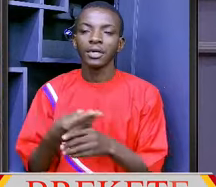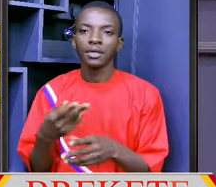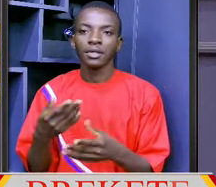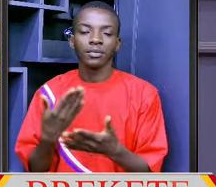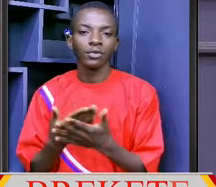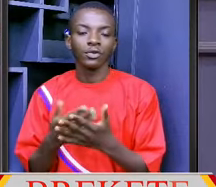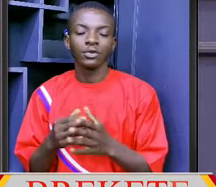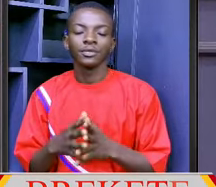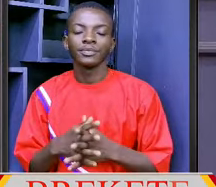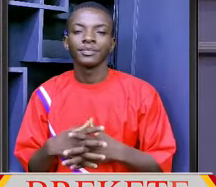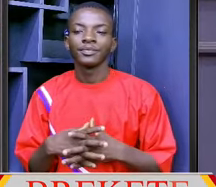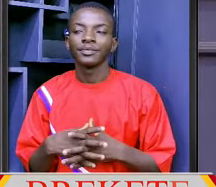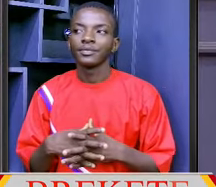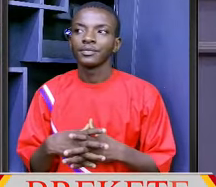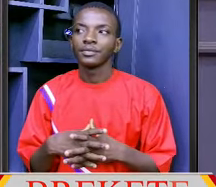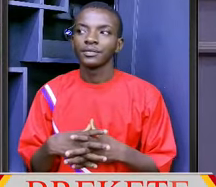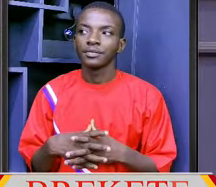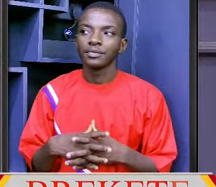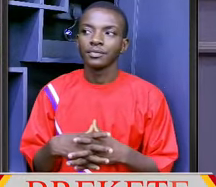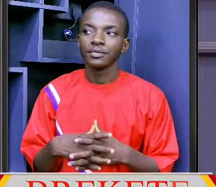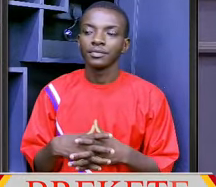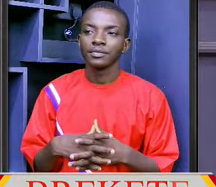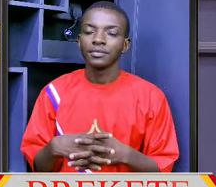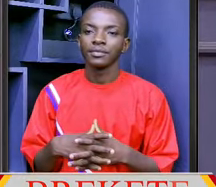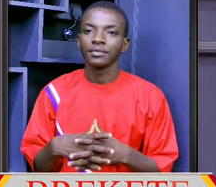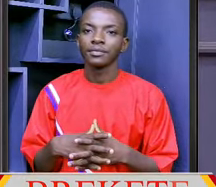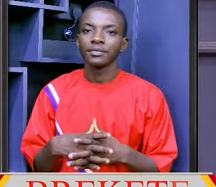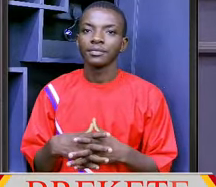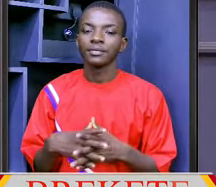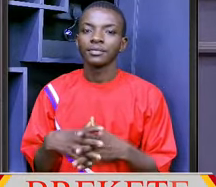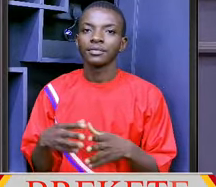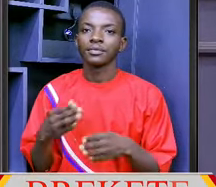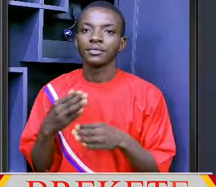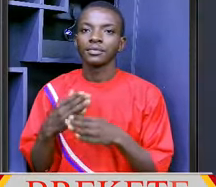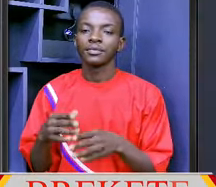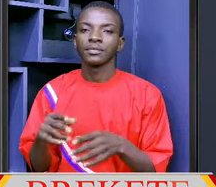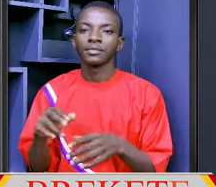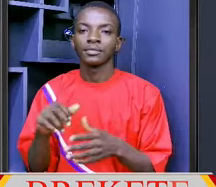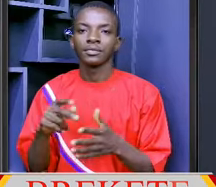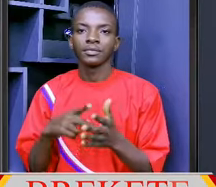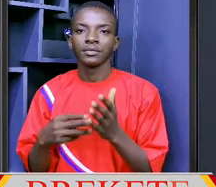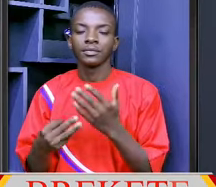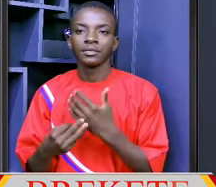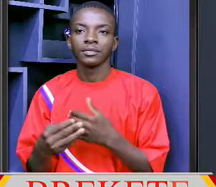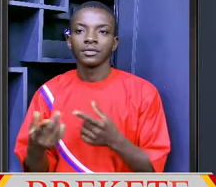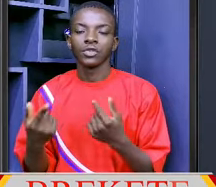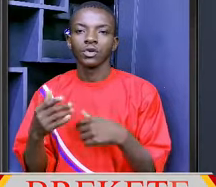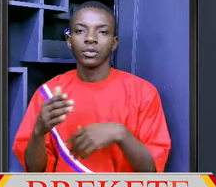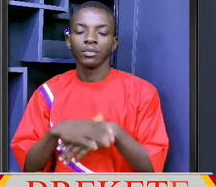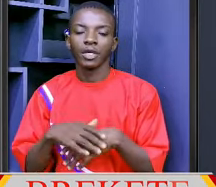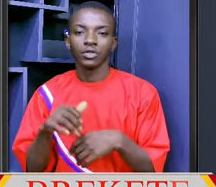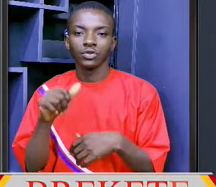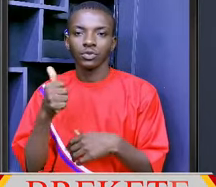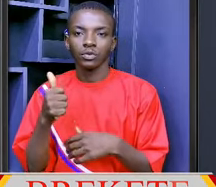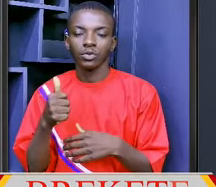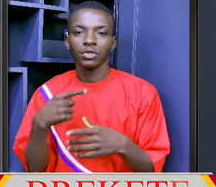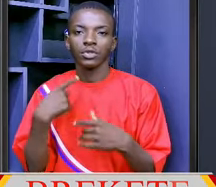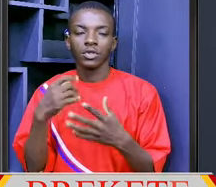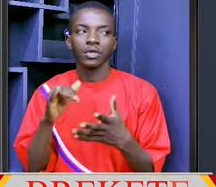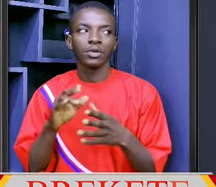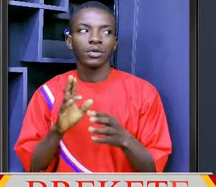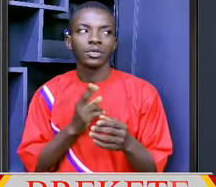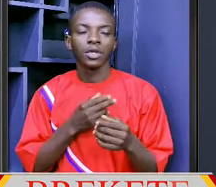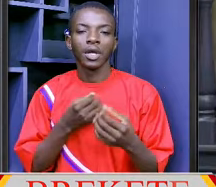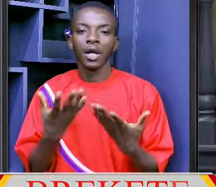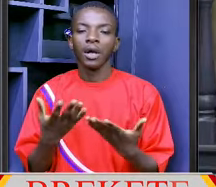money. Calculate. We go suspend this program sir. Today. Yes, sir. You go come back home, tell us exactly